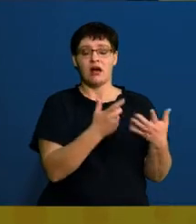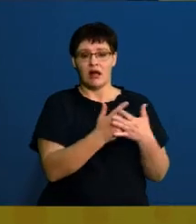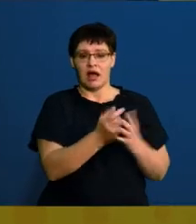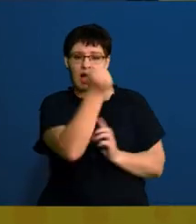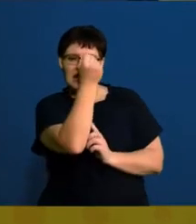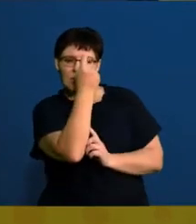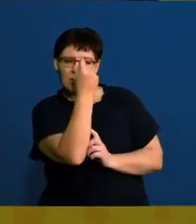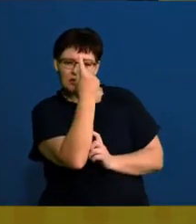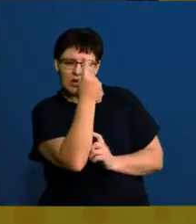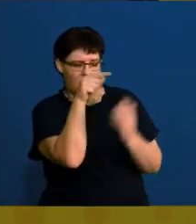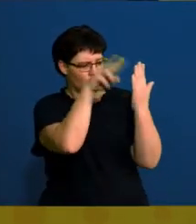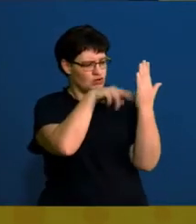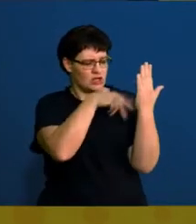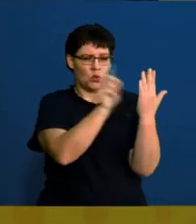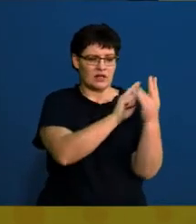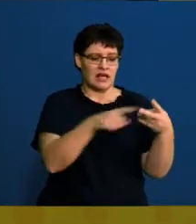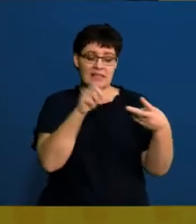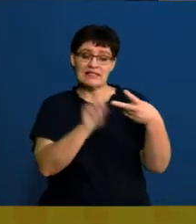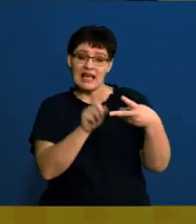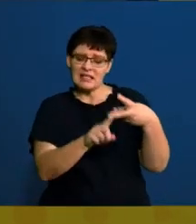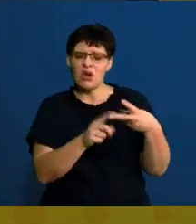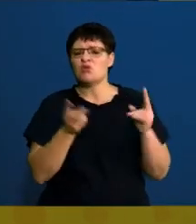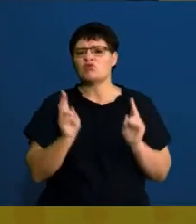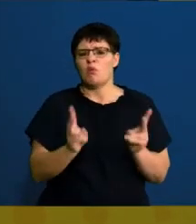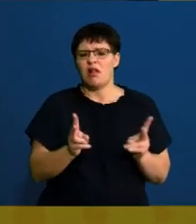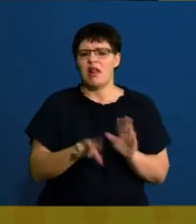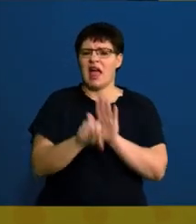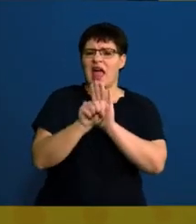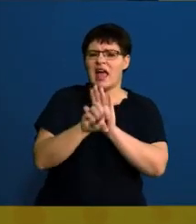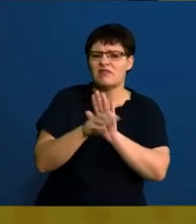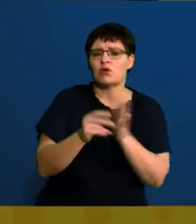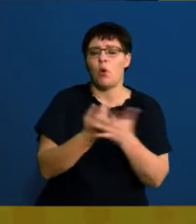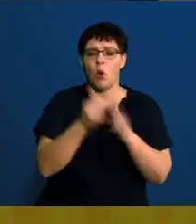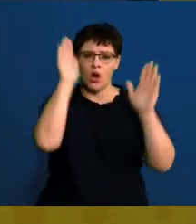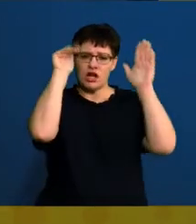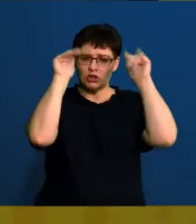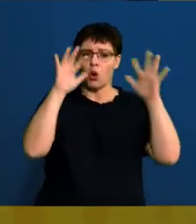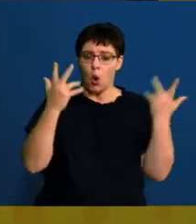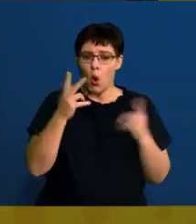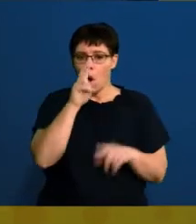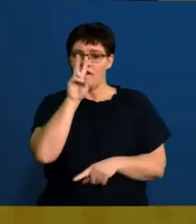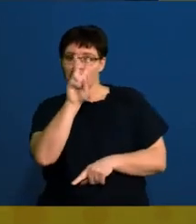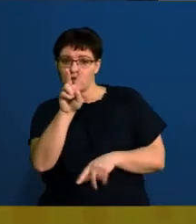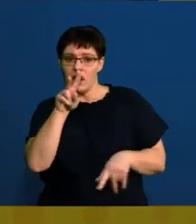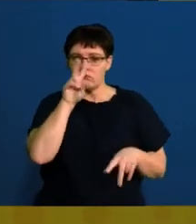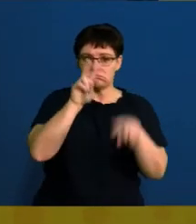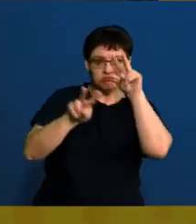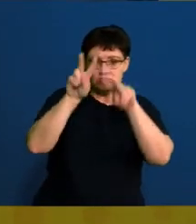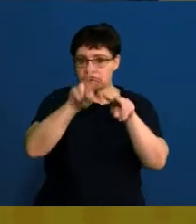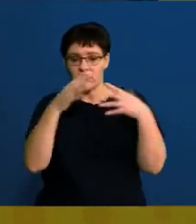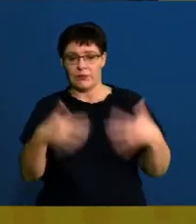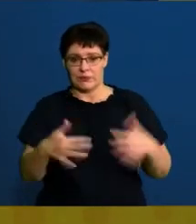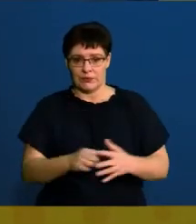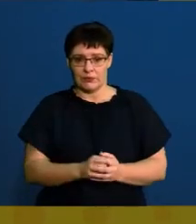comprehension passage. The second text is usually an advert or a cartoon or a visual stimuli. And the